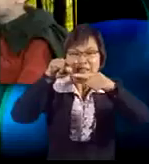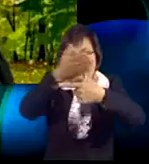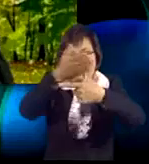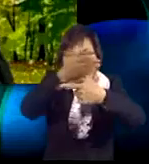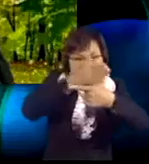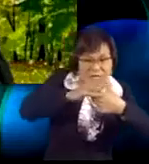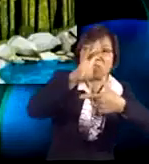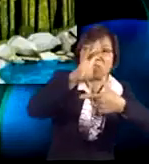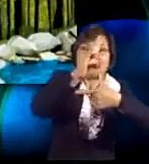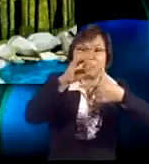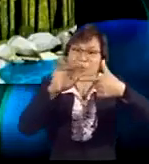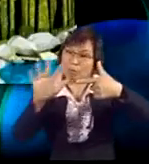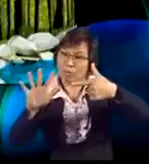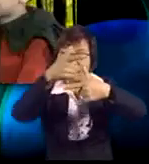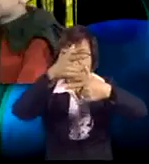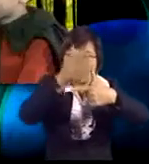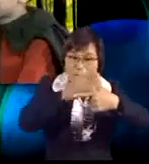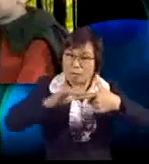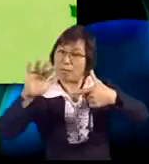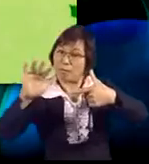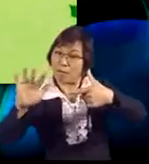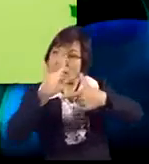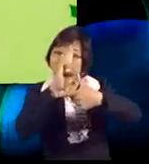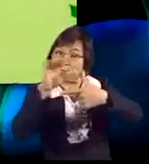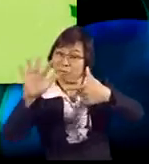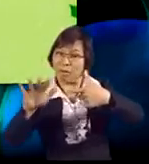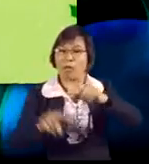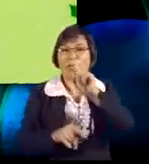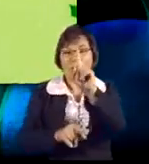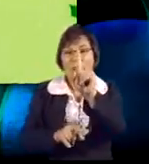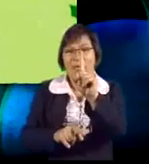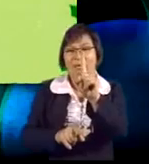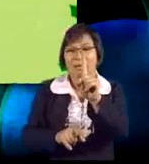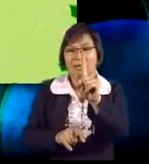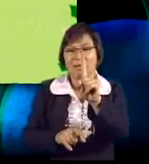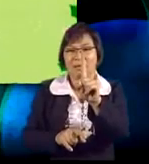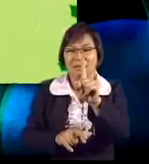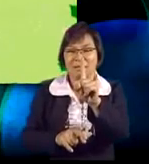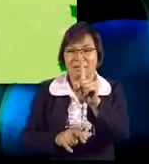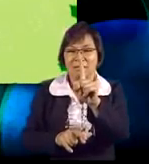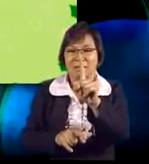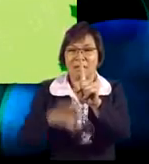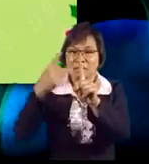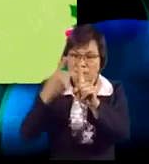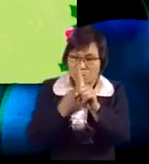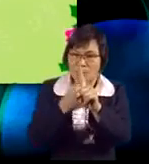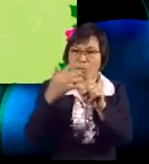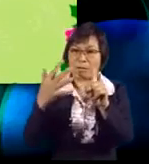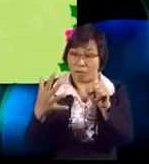proper fraction. We must divide the 7 by 5. We put 1 on